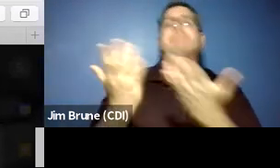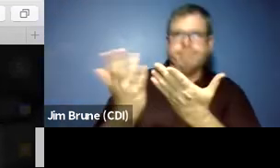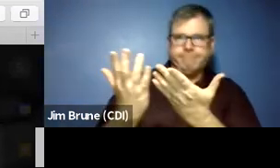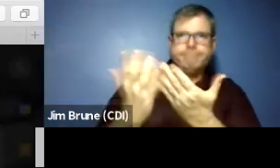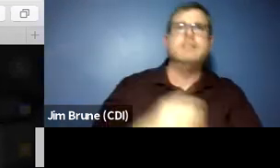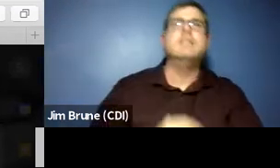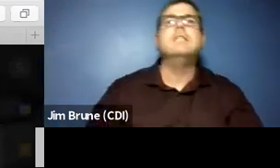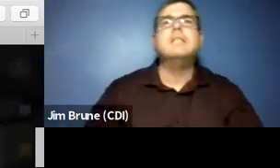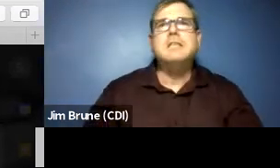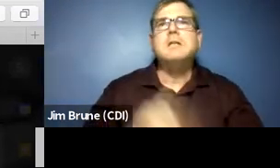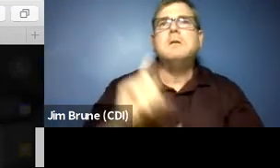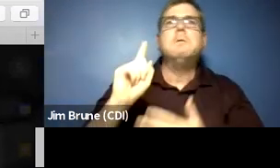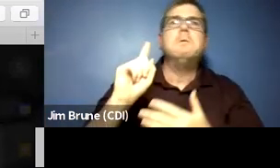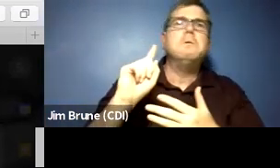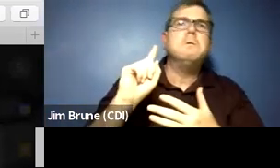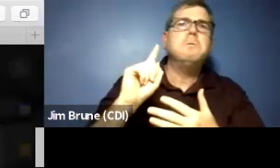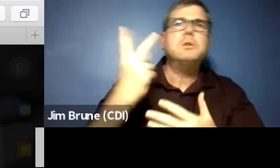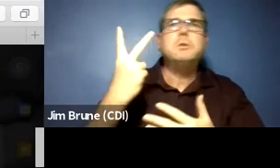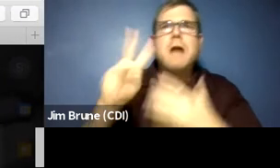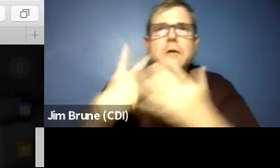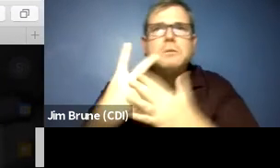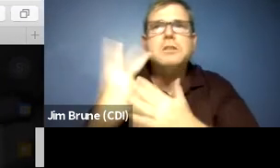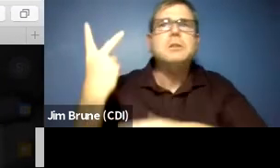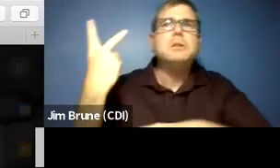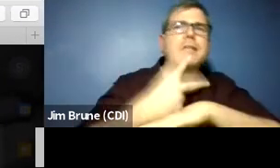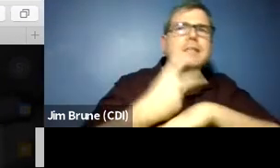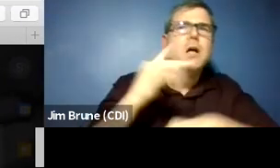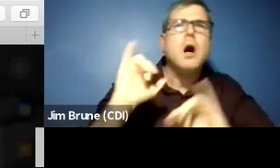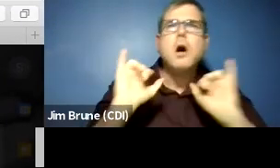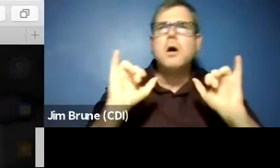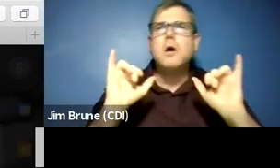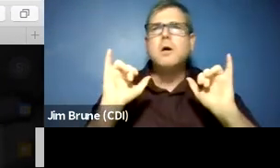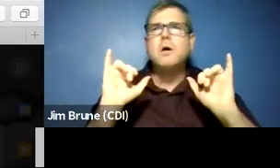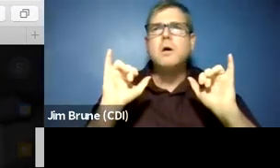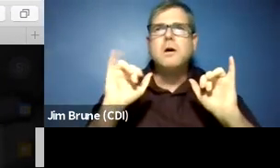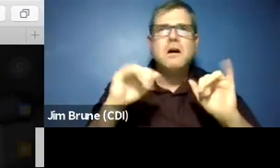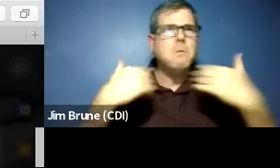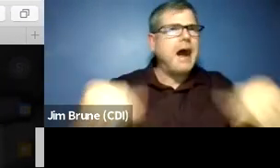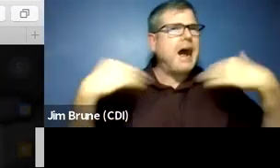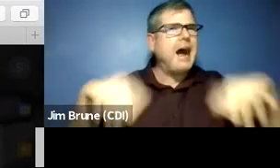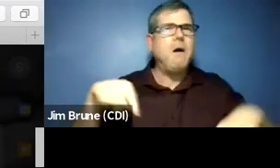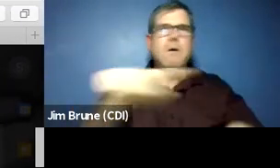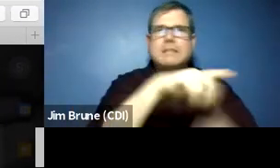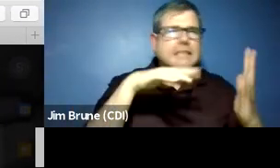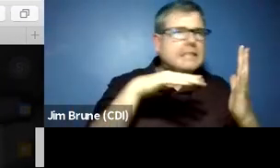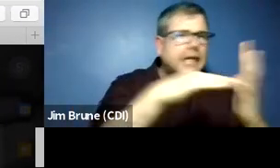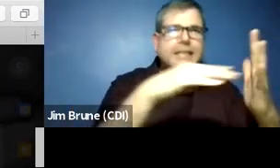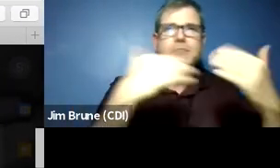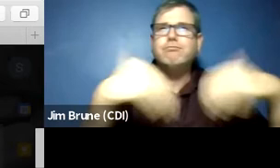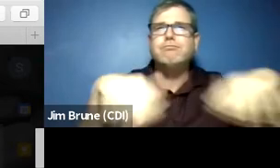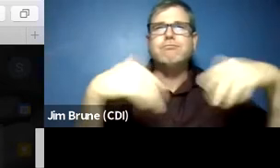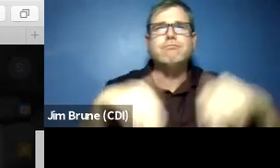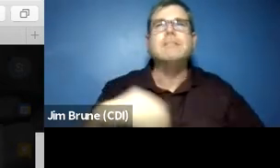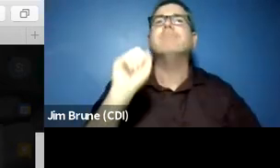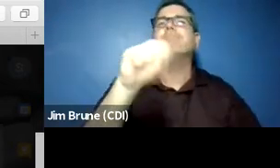Okay. Yes. You guys are doing your homework. Awesome. Okay. Yeah. 1 to 2 days. That's right. Okay.